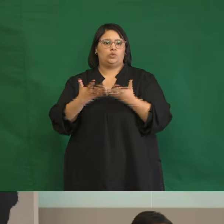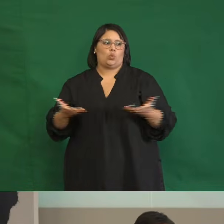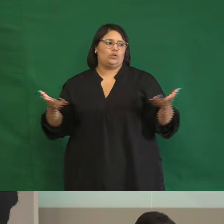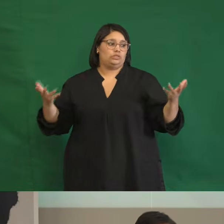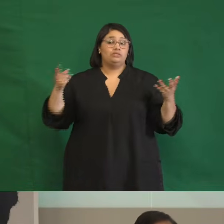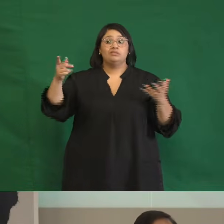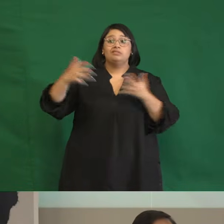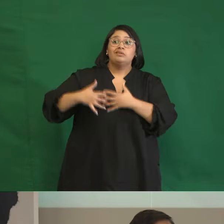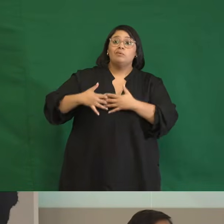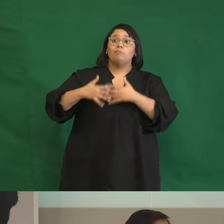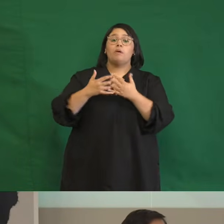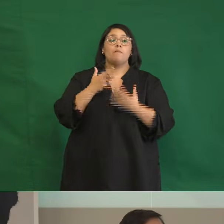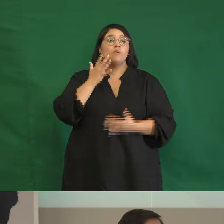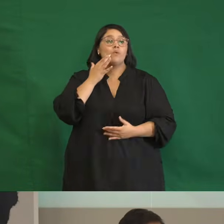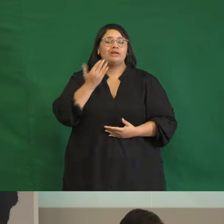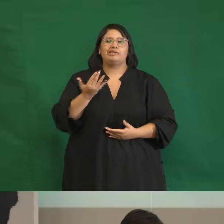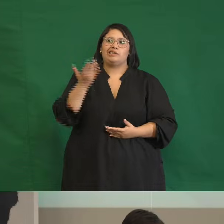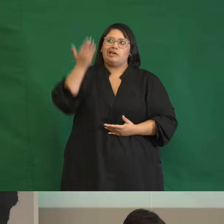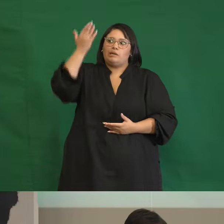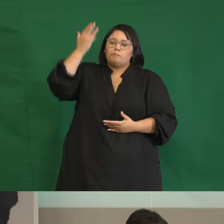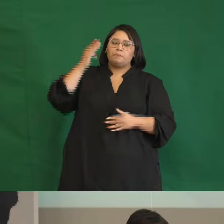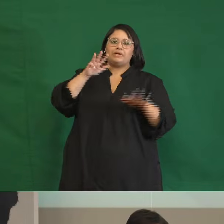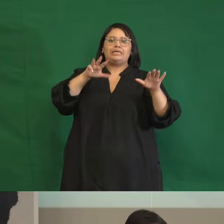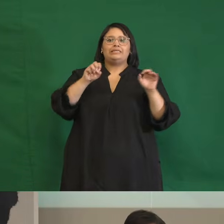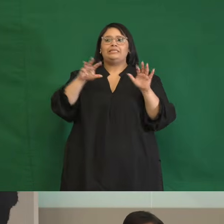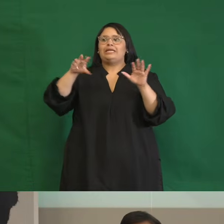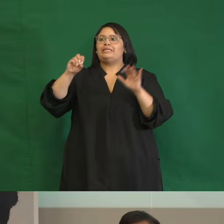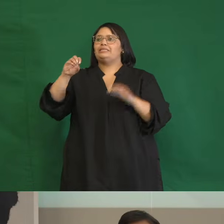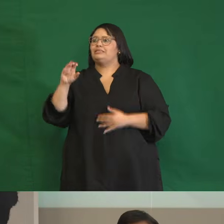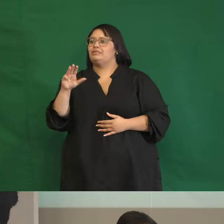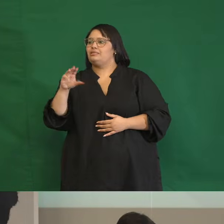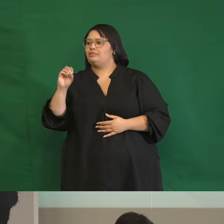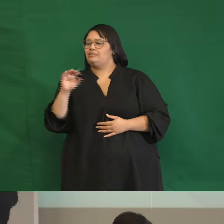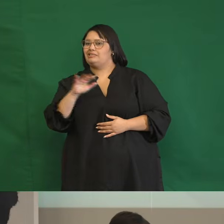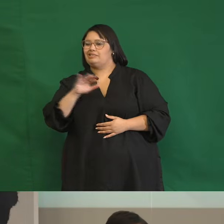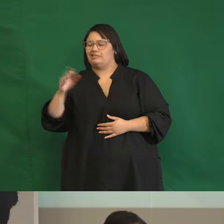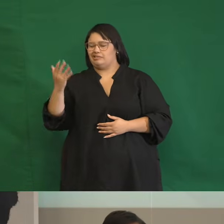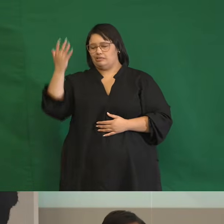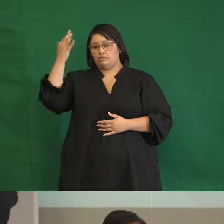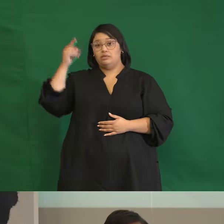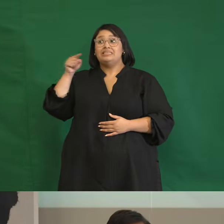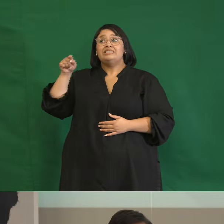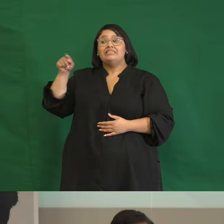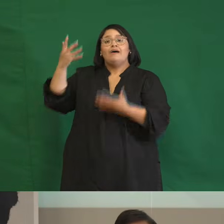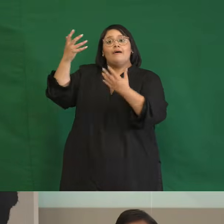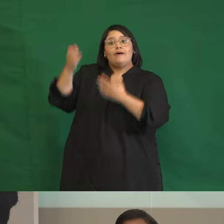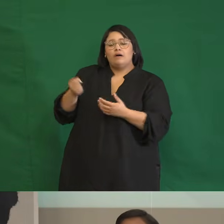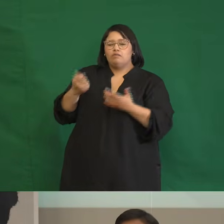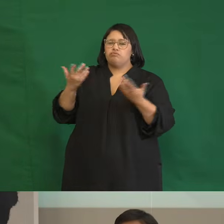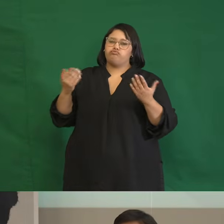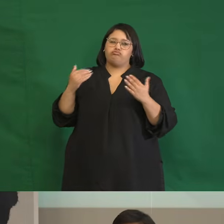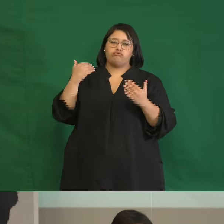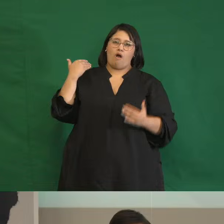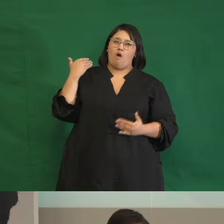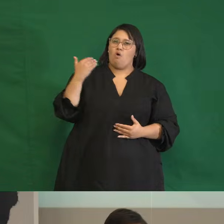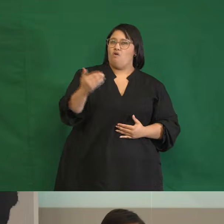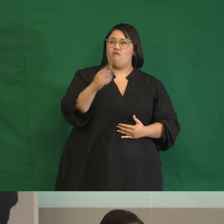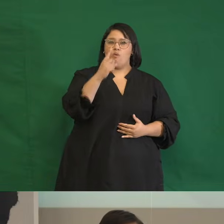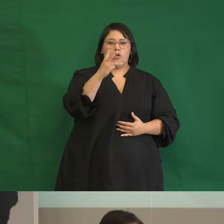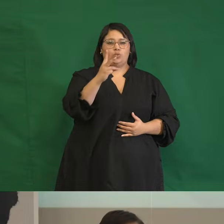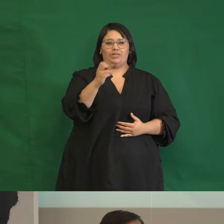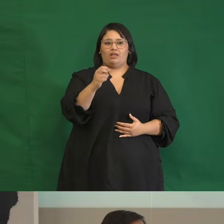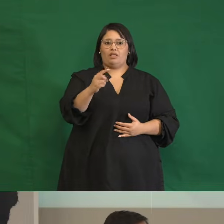was started in the 1990s already. It currently includes about